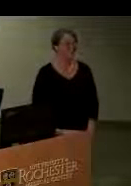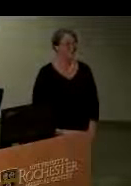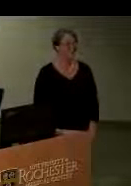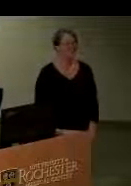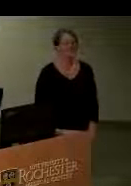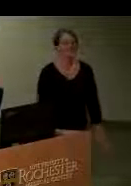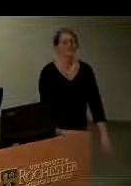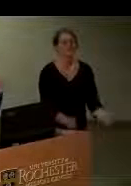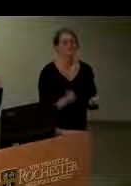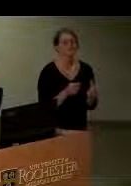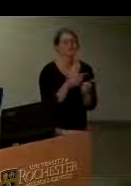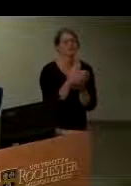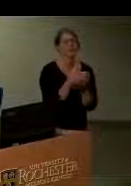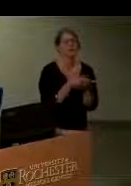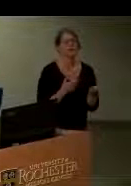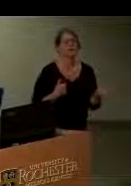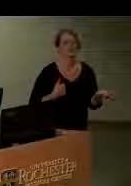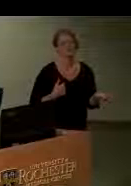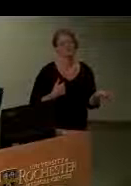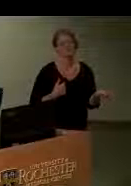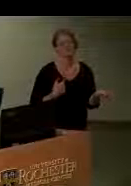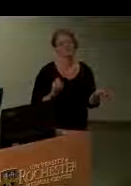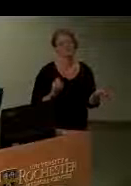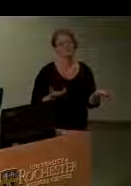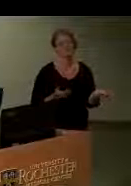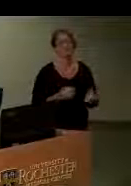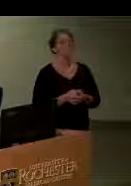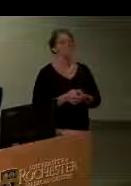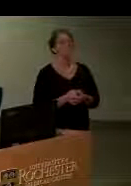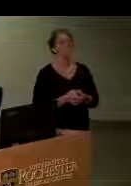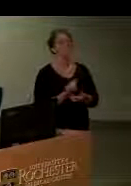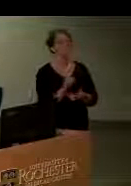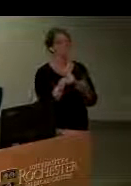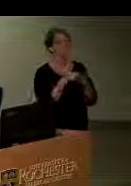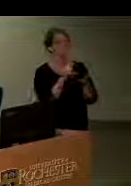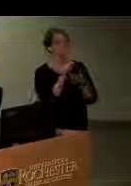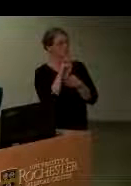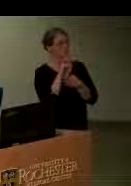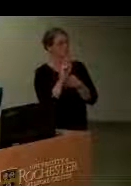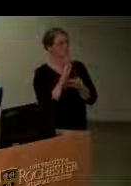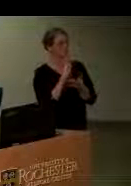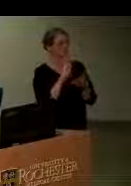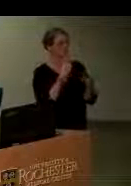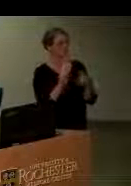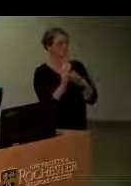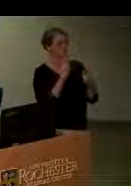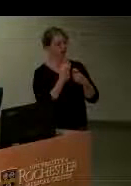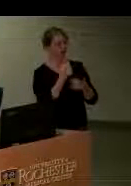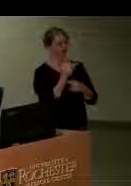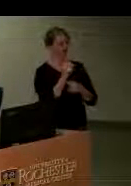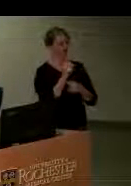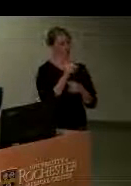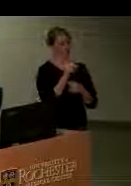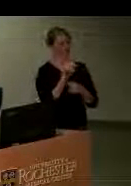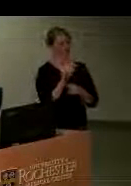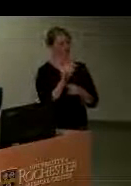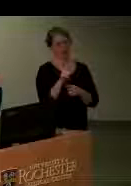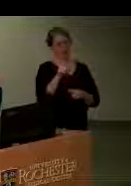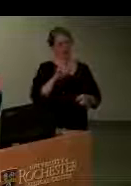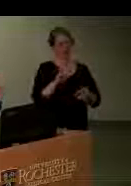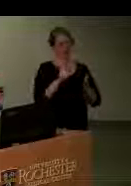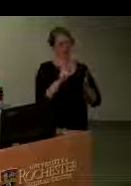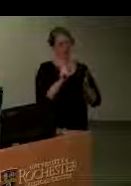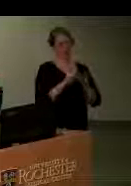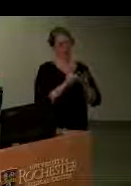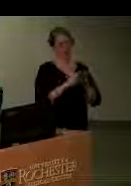said, I was quoted in the newspapers saying, somebody asked me in the Newsday, which is the Long Island newspaper, what's